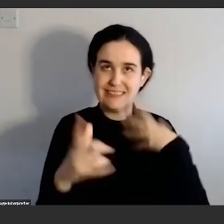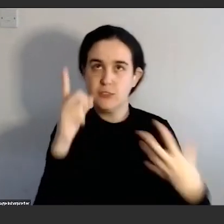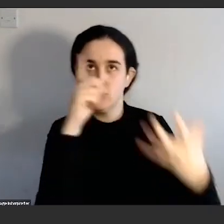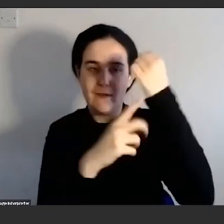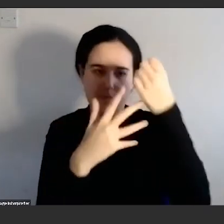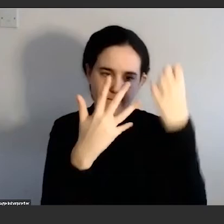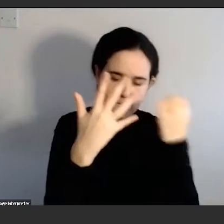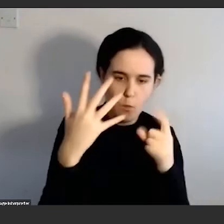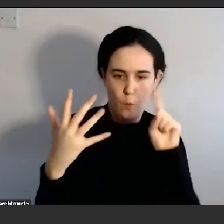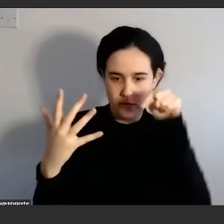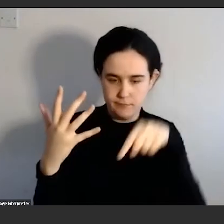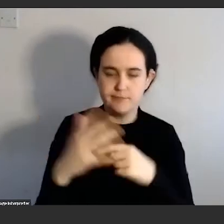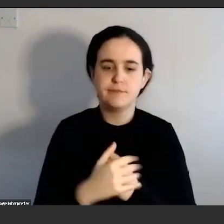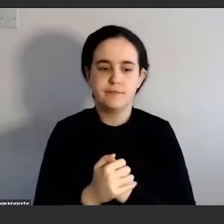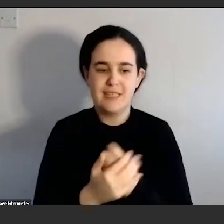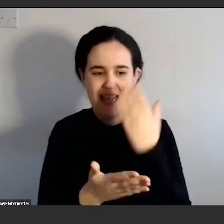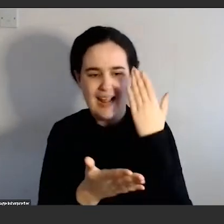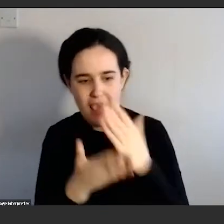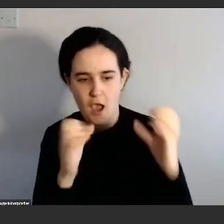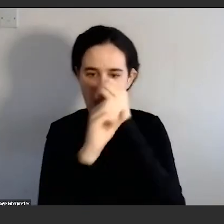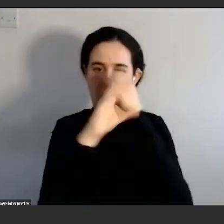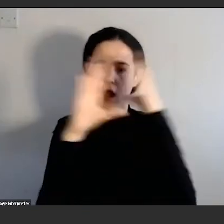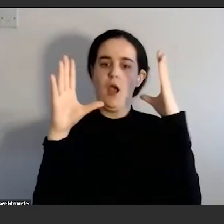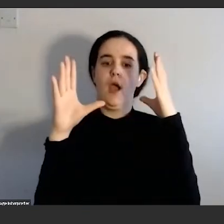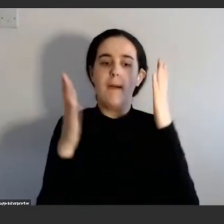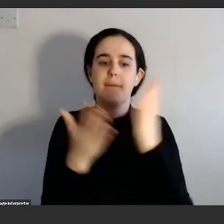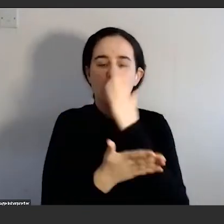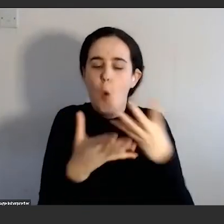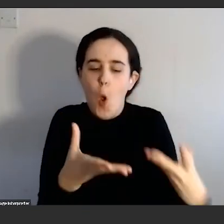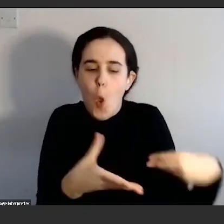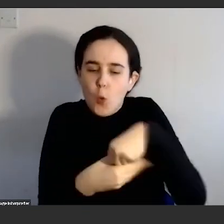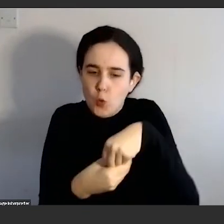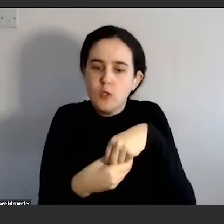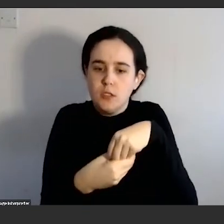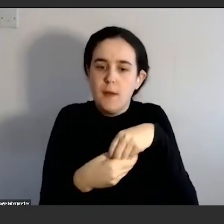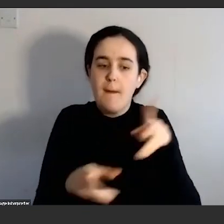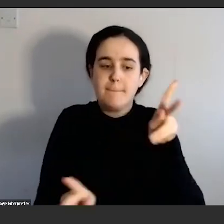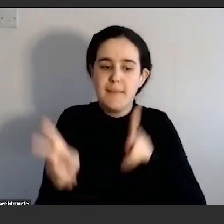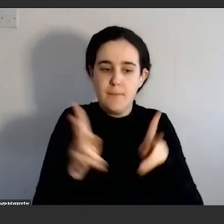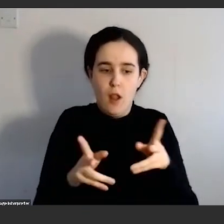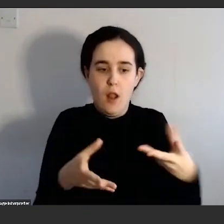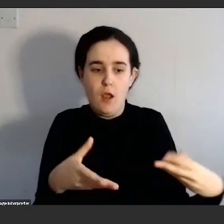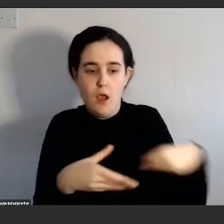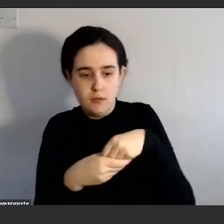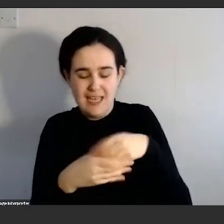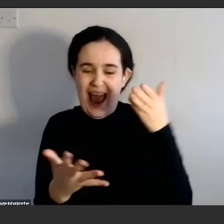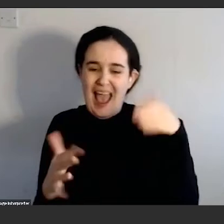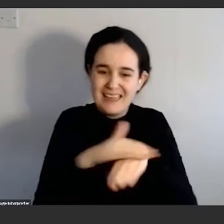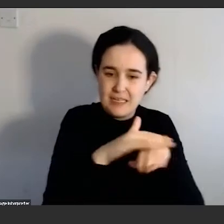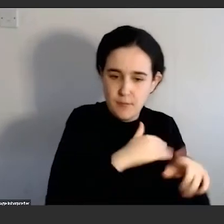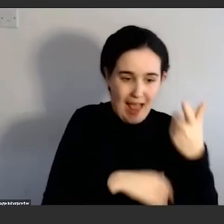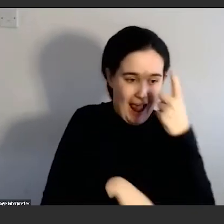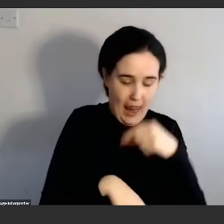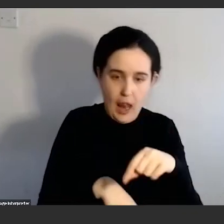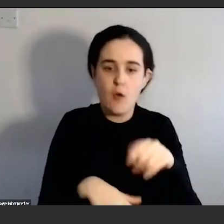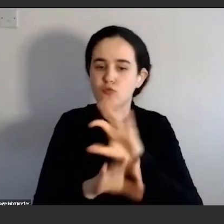the inclusion of people with disabilities is a mainstream aspect of this work. We can make real progress